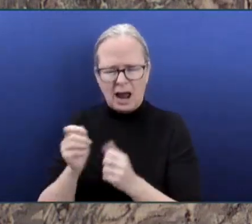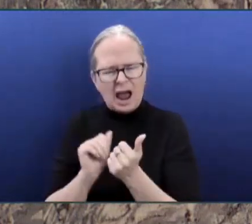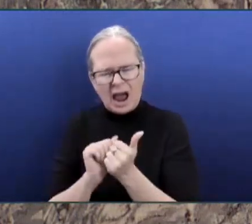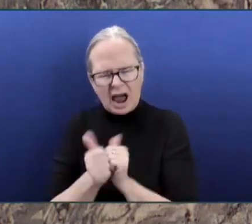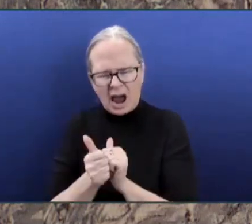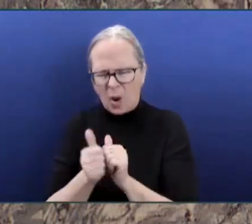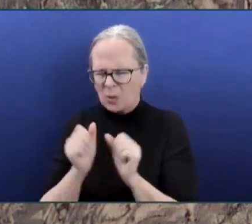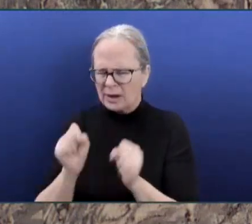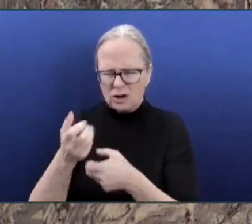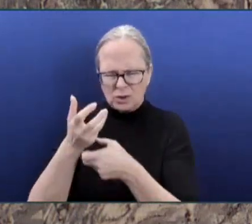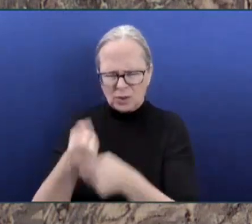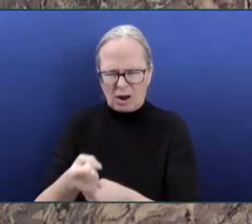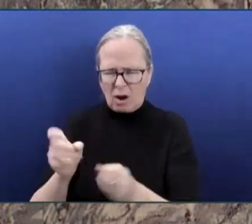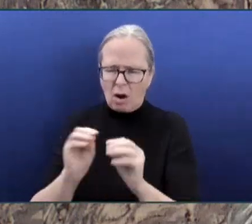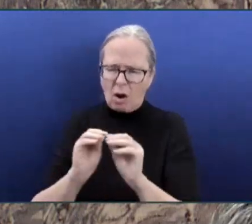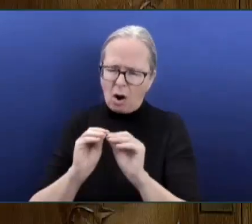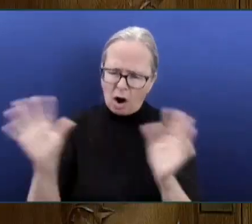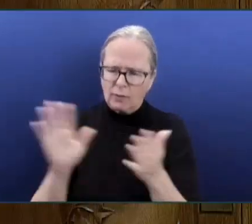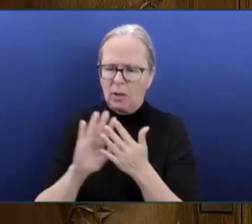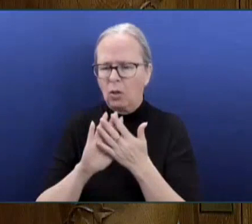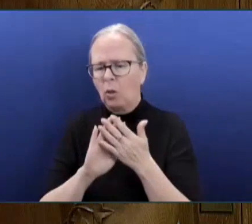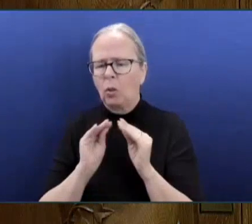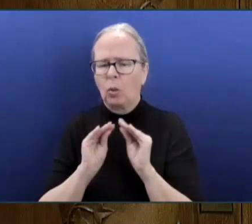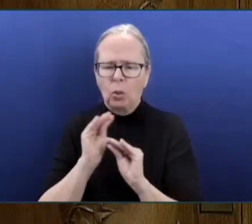own housing strategy?